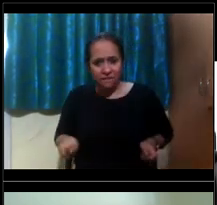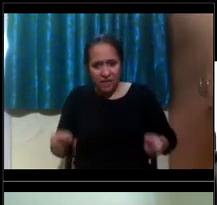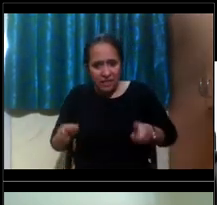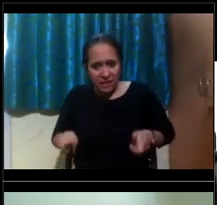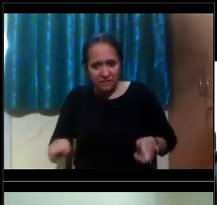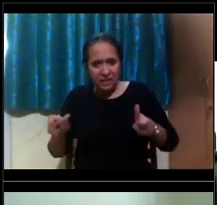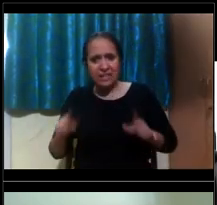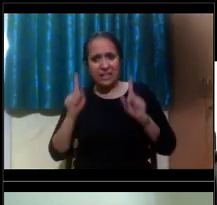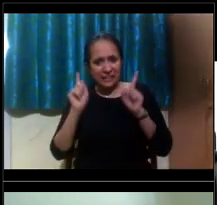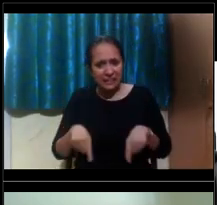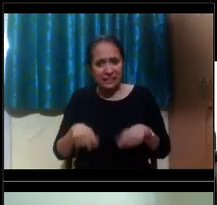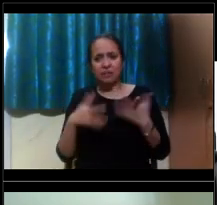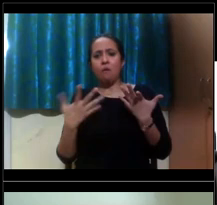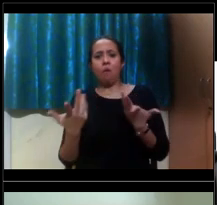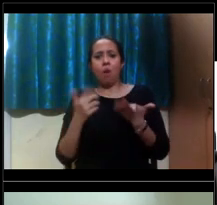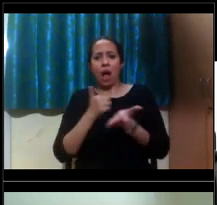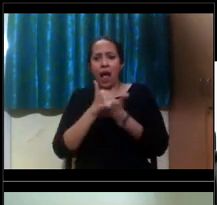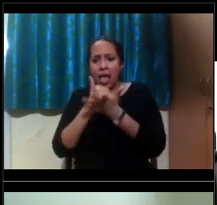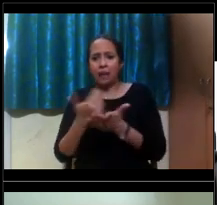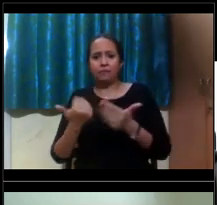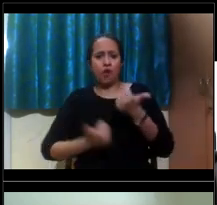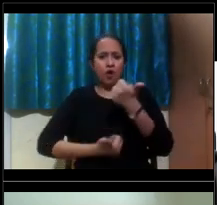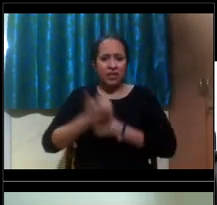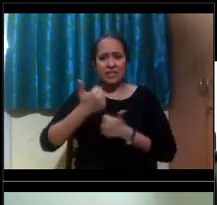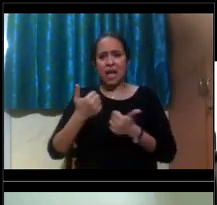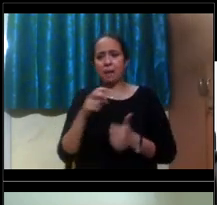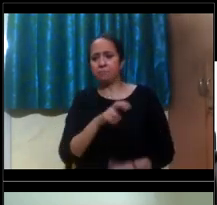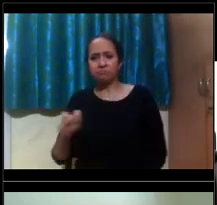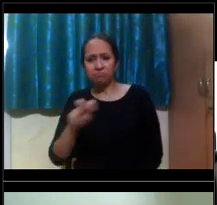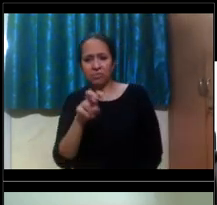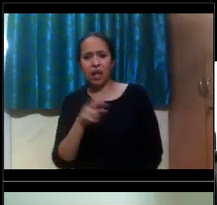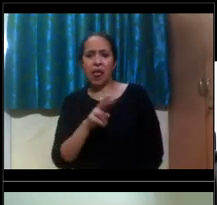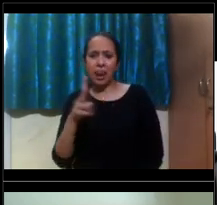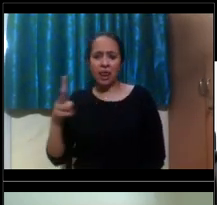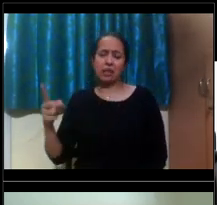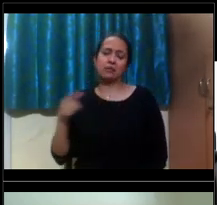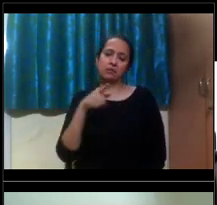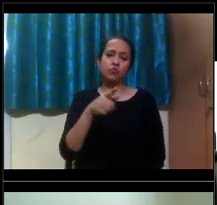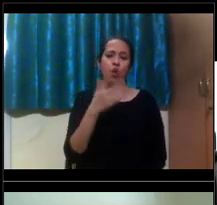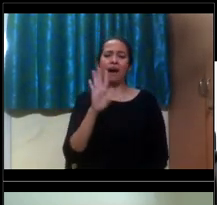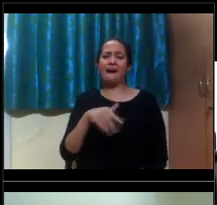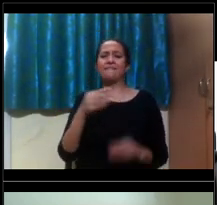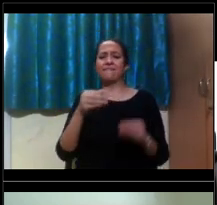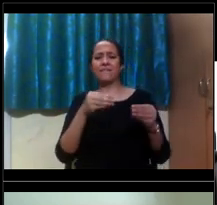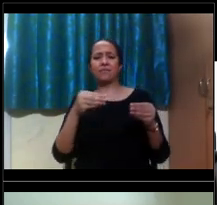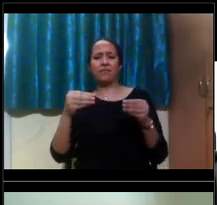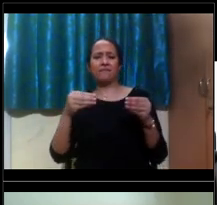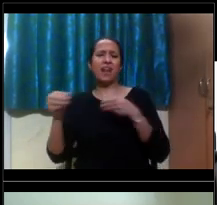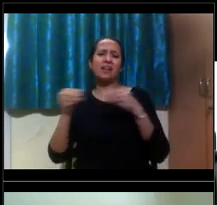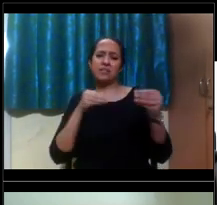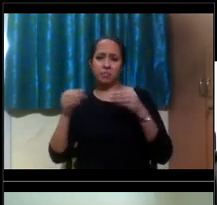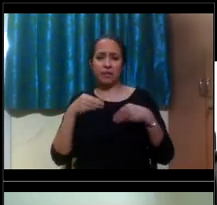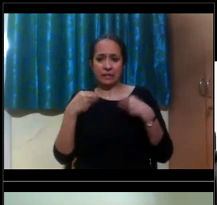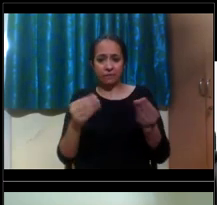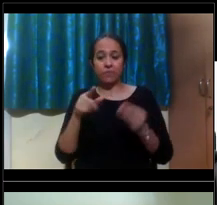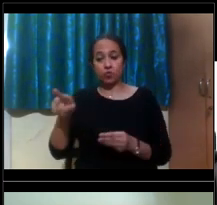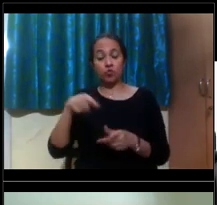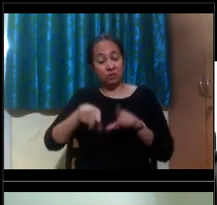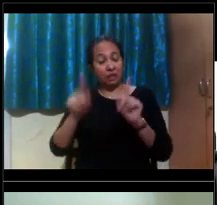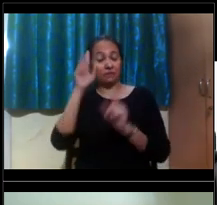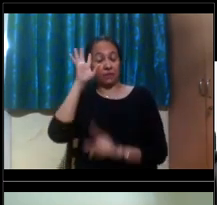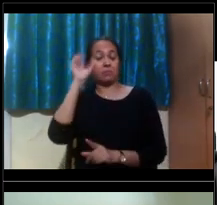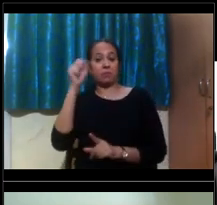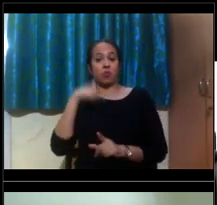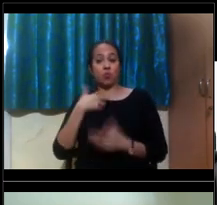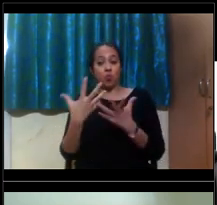the course or to help help you with your exam or things of that sort. They're kind of just acting as an extension of you. So you just want to make sure that you're keeping that in mind because we